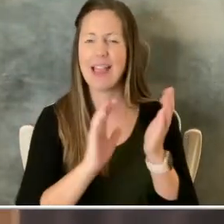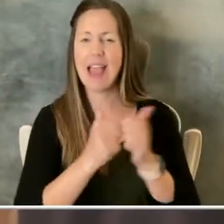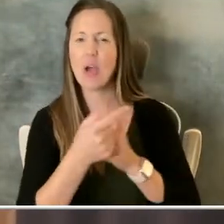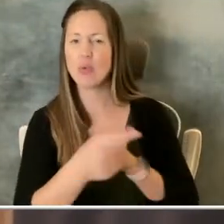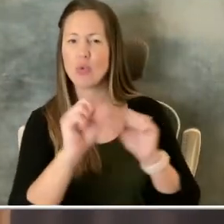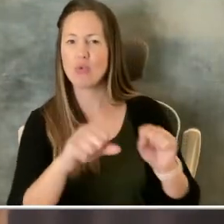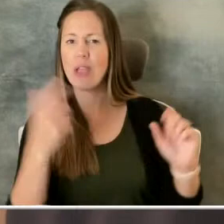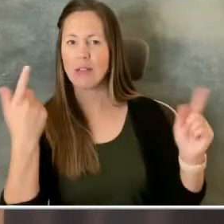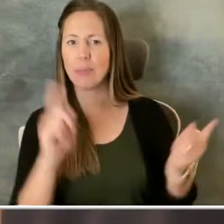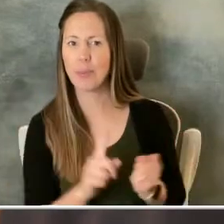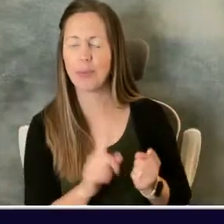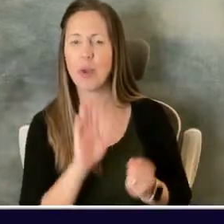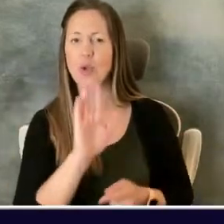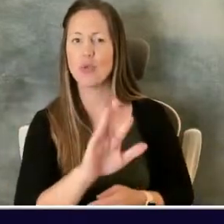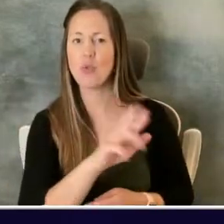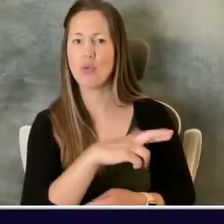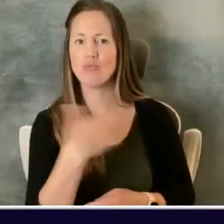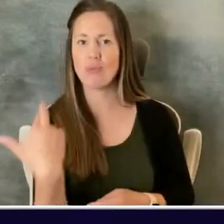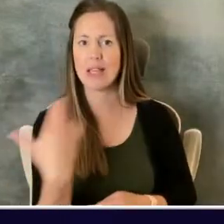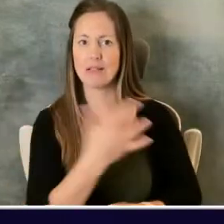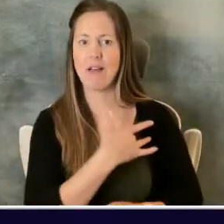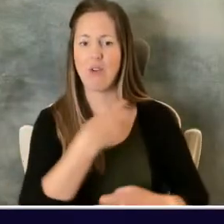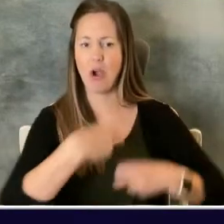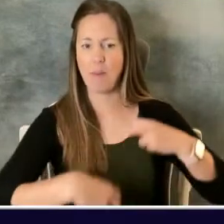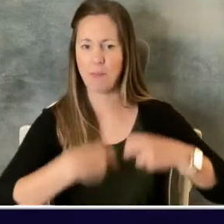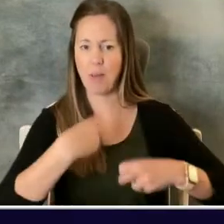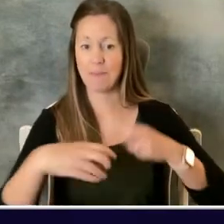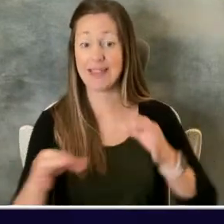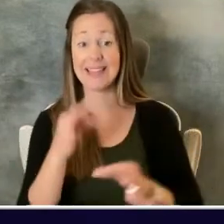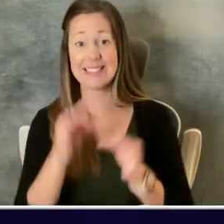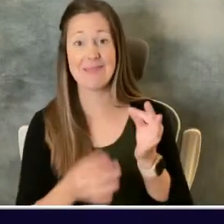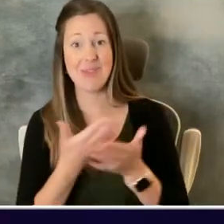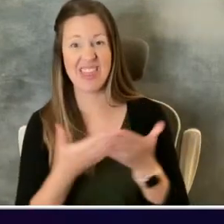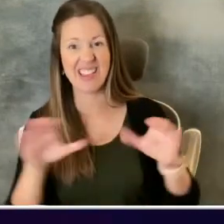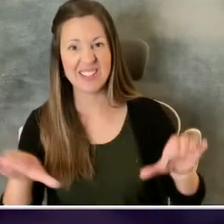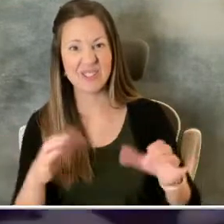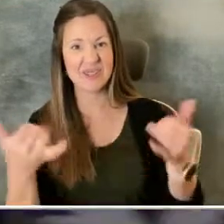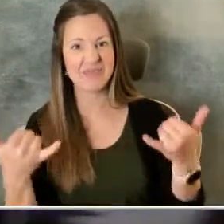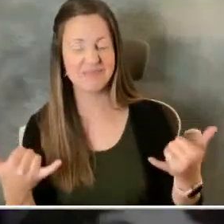heart problems with some simple things you can start doing immediately.